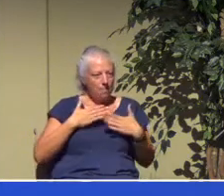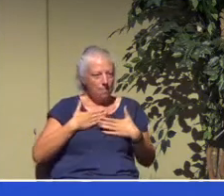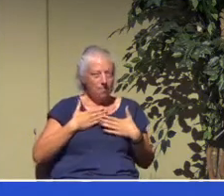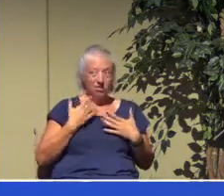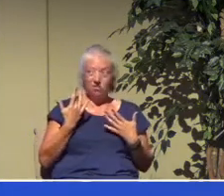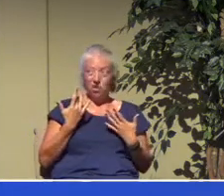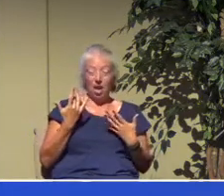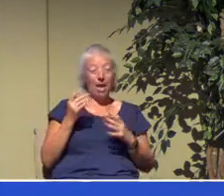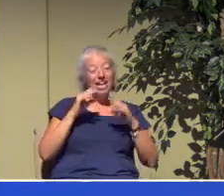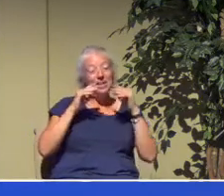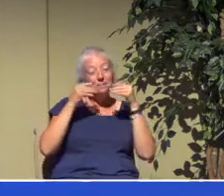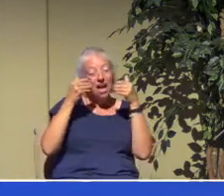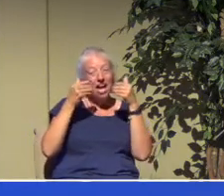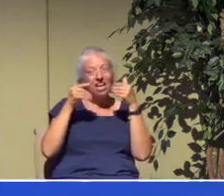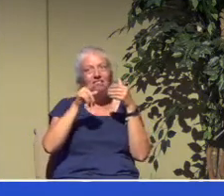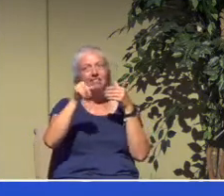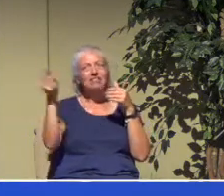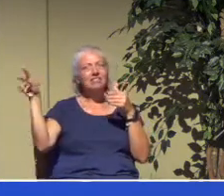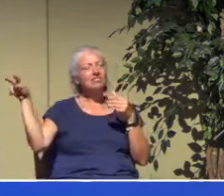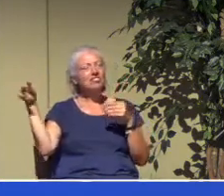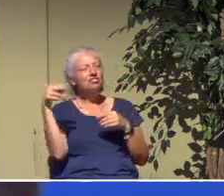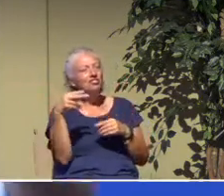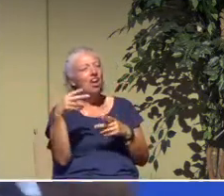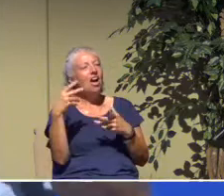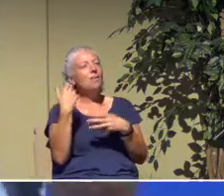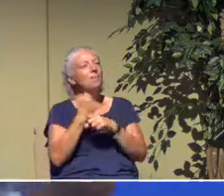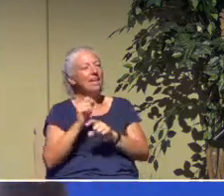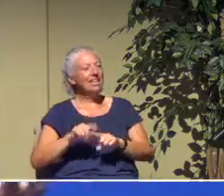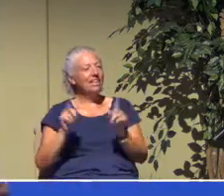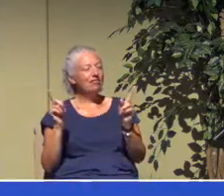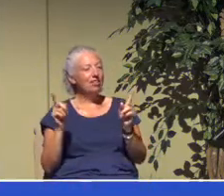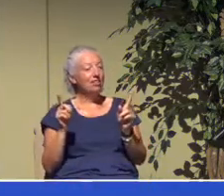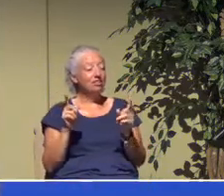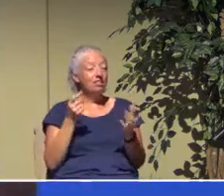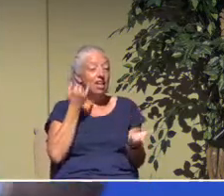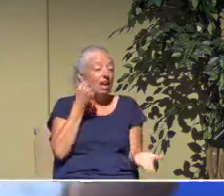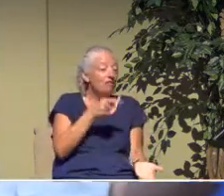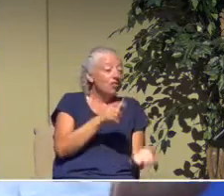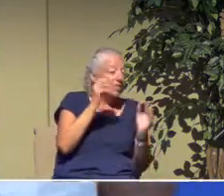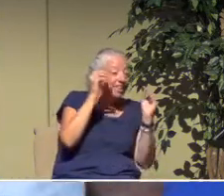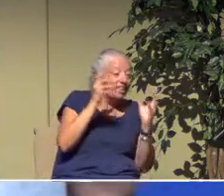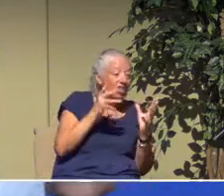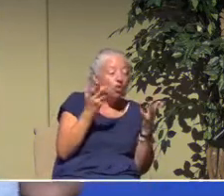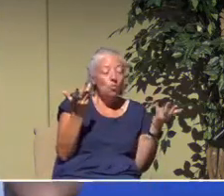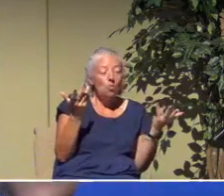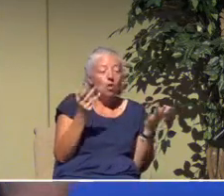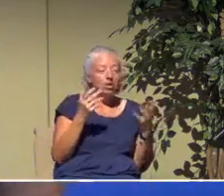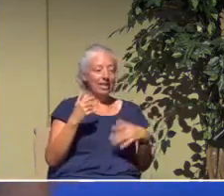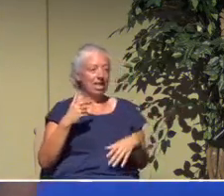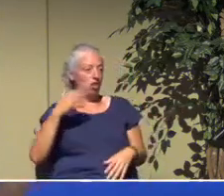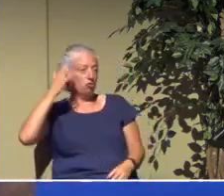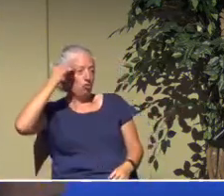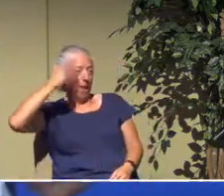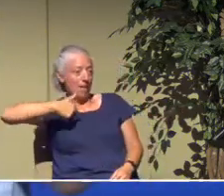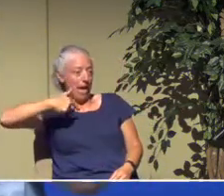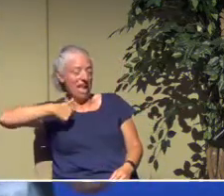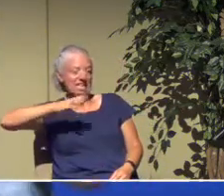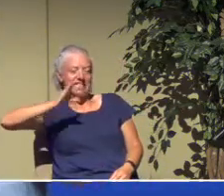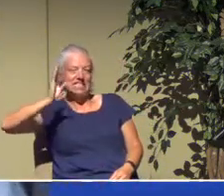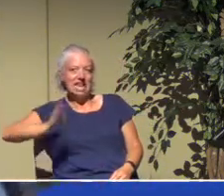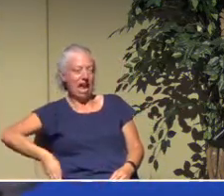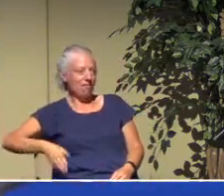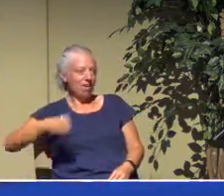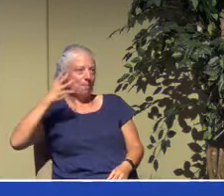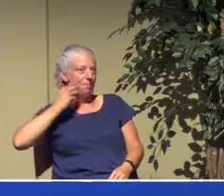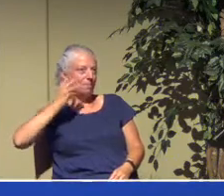smiles make such a difference to people. And if whether you're a teacher, you're in office. And I said, you know, Grandpa never got that.